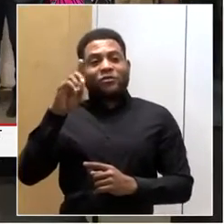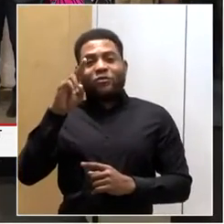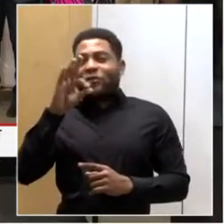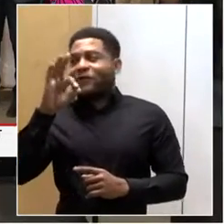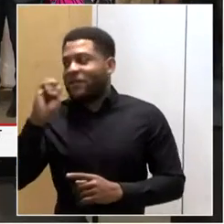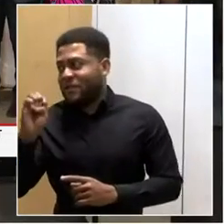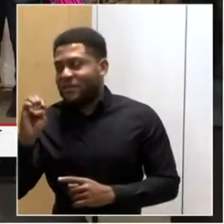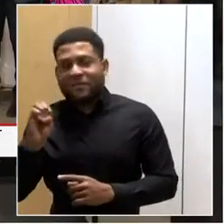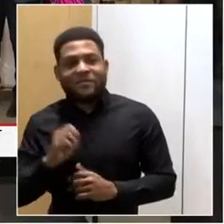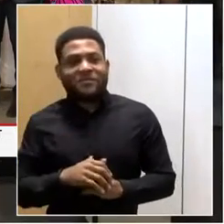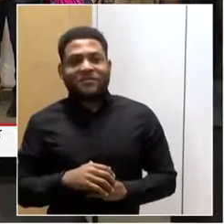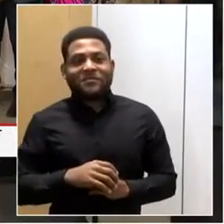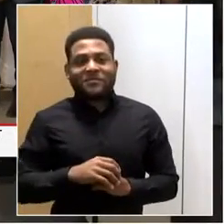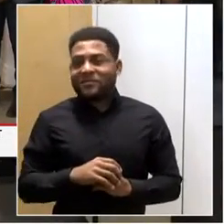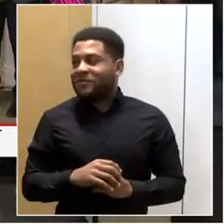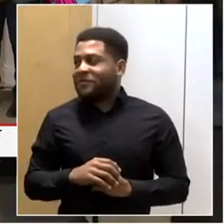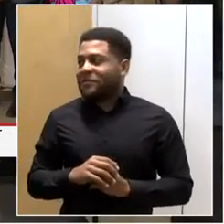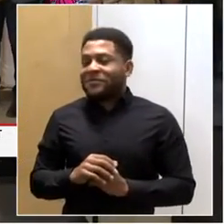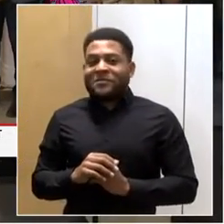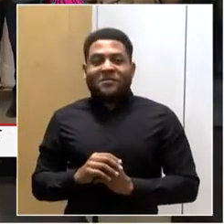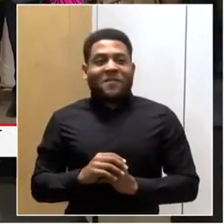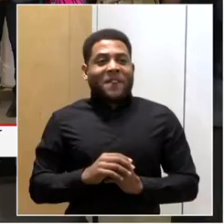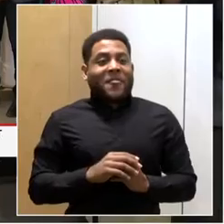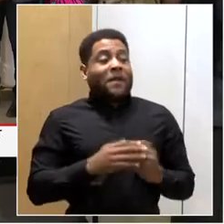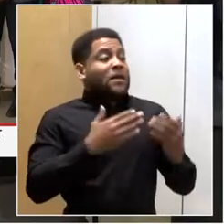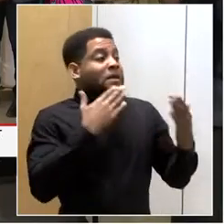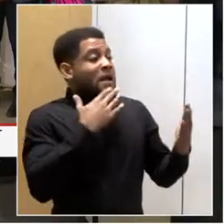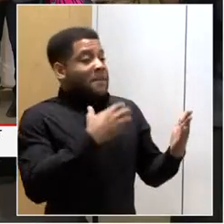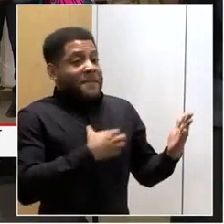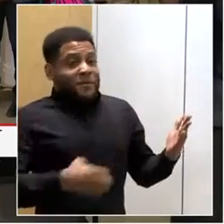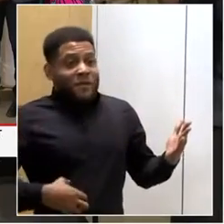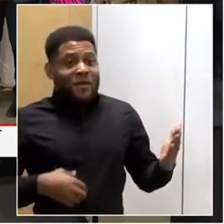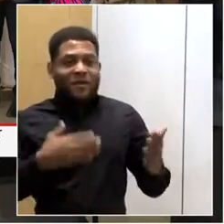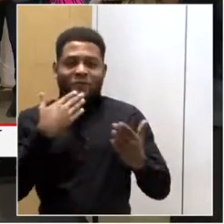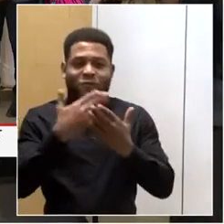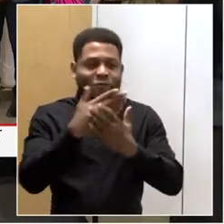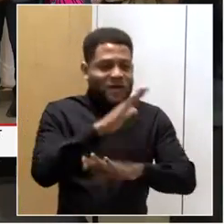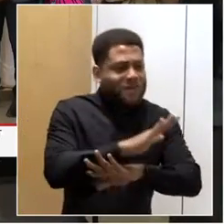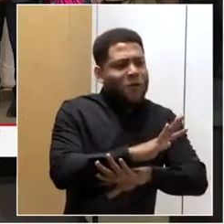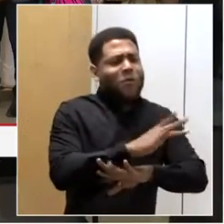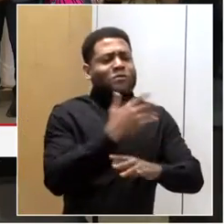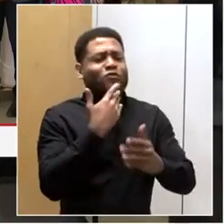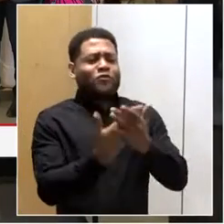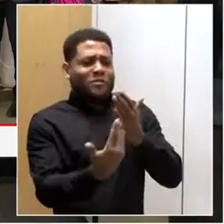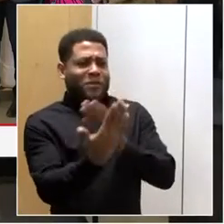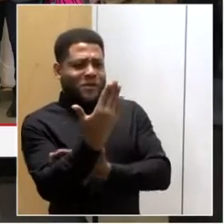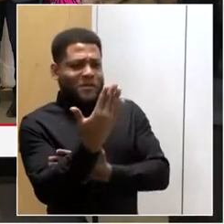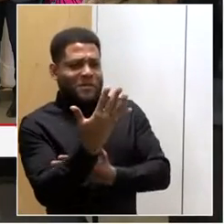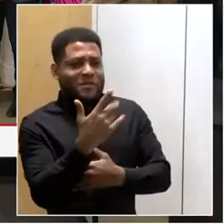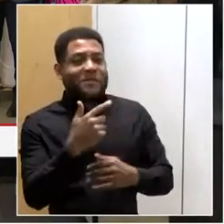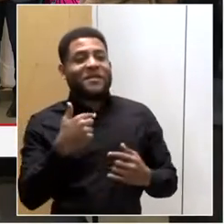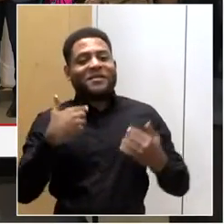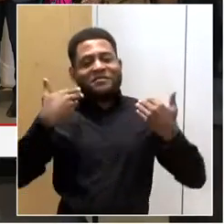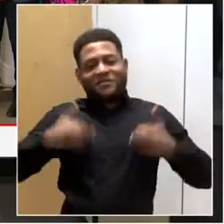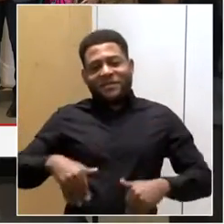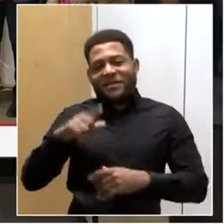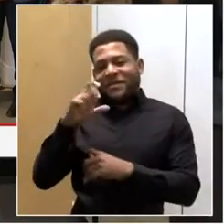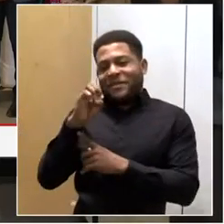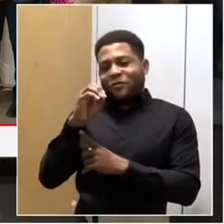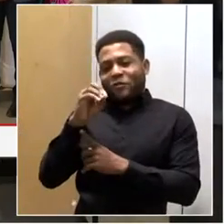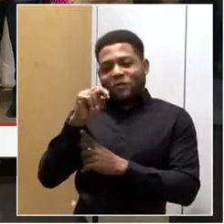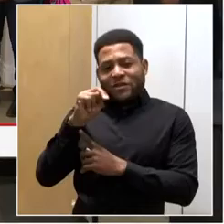Thank you, Mayor Bowser. Good morning, everyone. I am Leona Aguritis, the president and CEO of the Golden Triangle